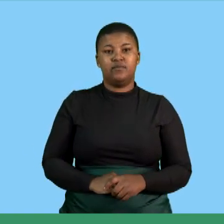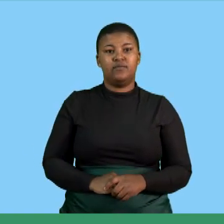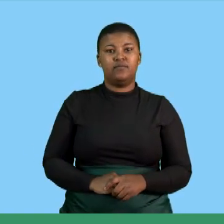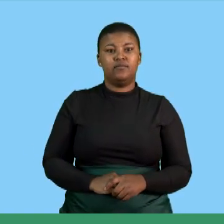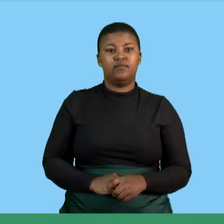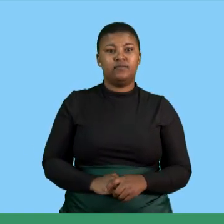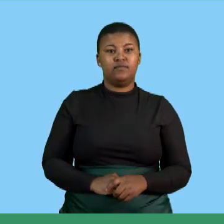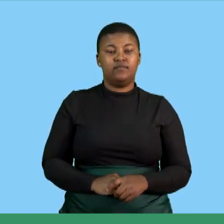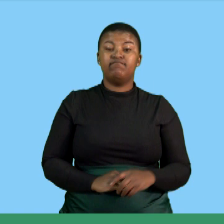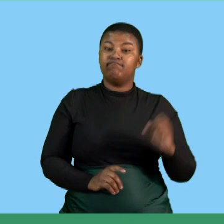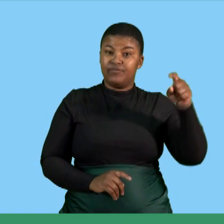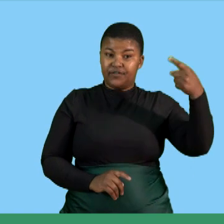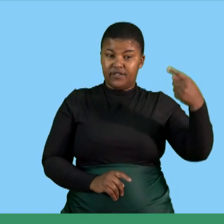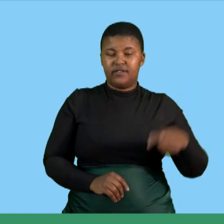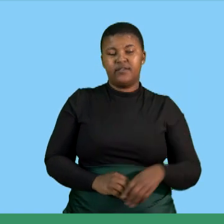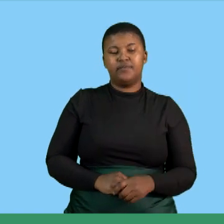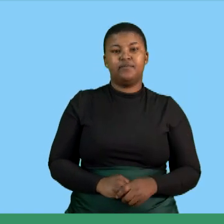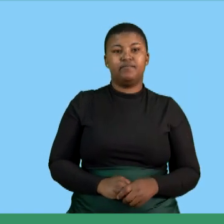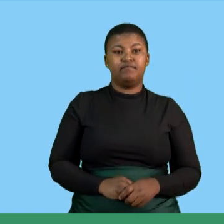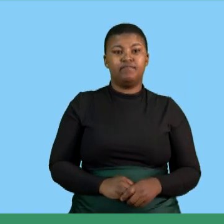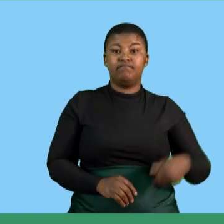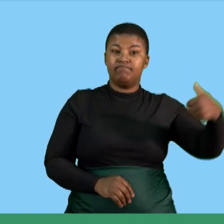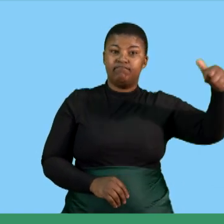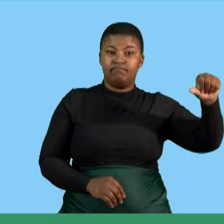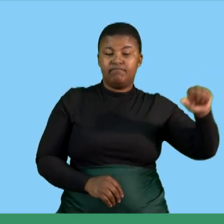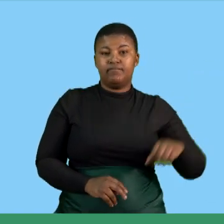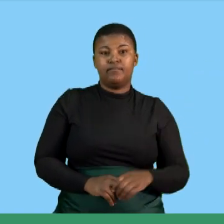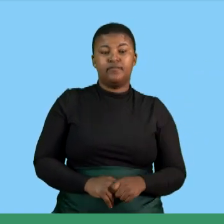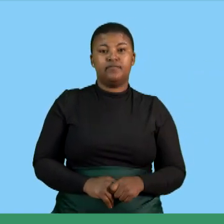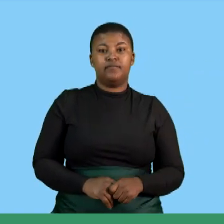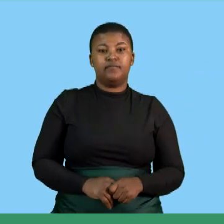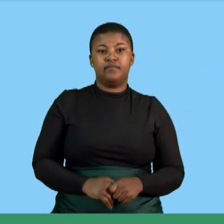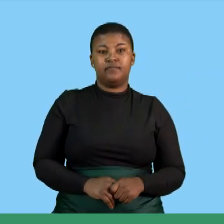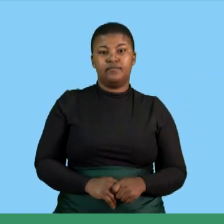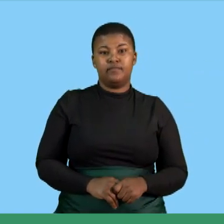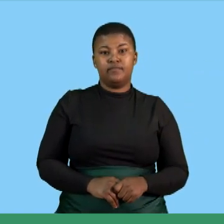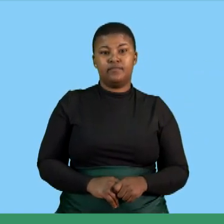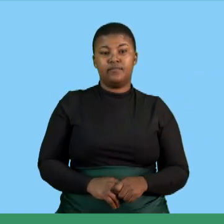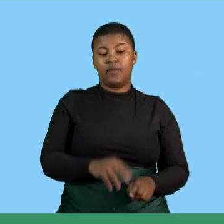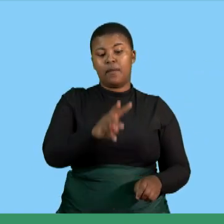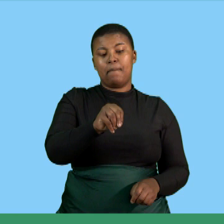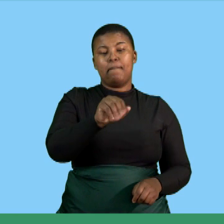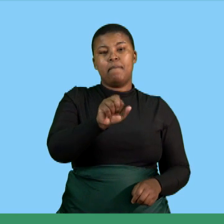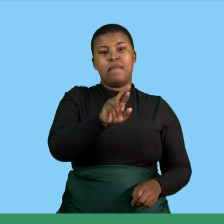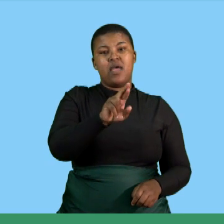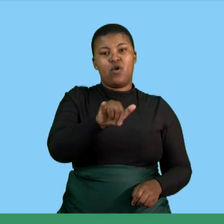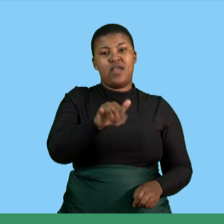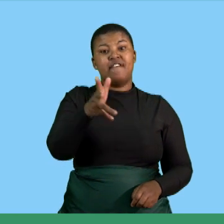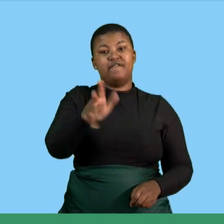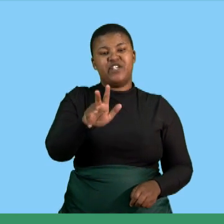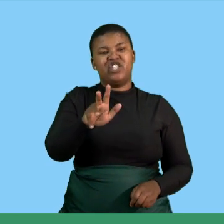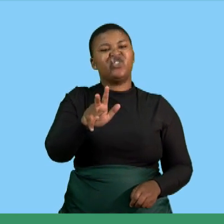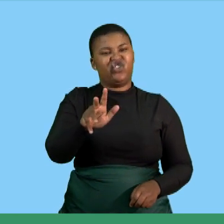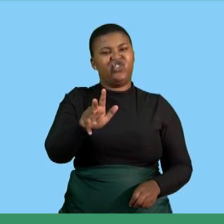environment. Right, so that is our first component. Let's take a look at statement B. Mary